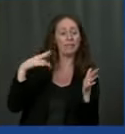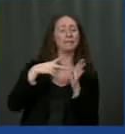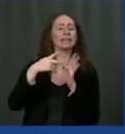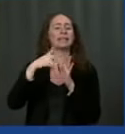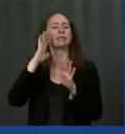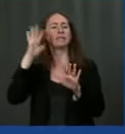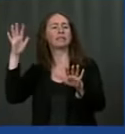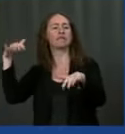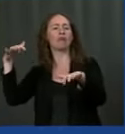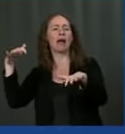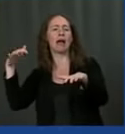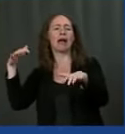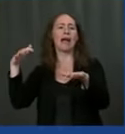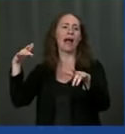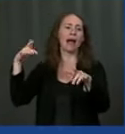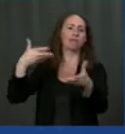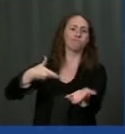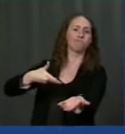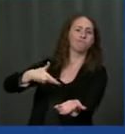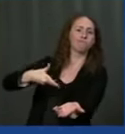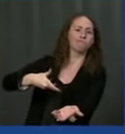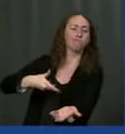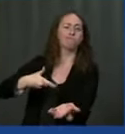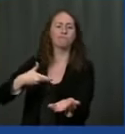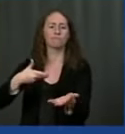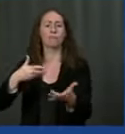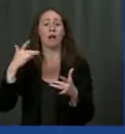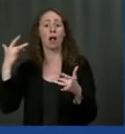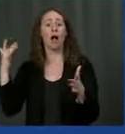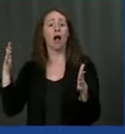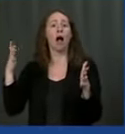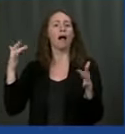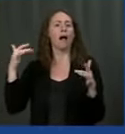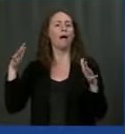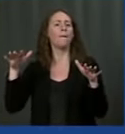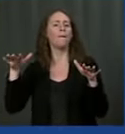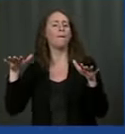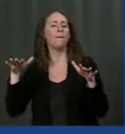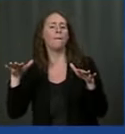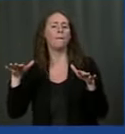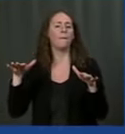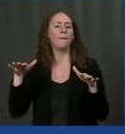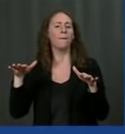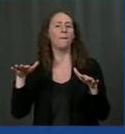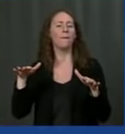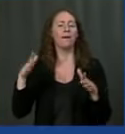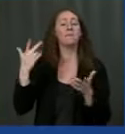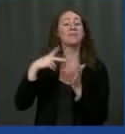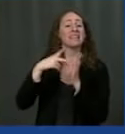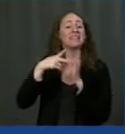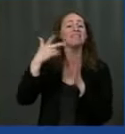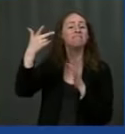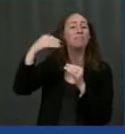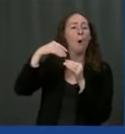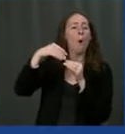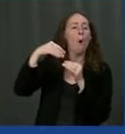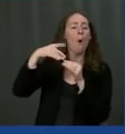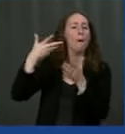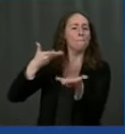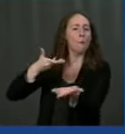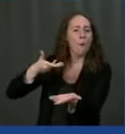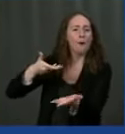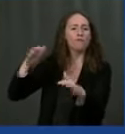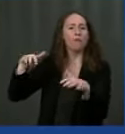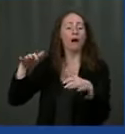the storm slowed up so considerably, we're seeing more rain, more water, but a lot less wind, which is